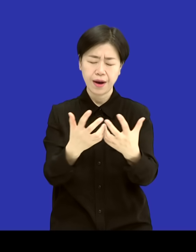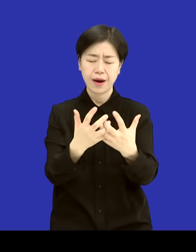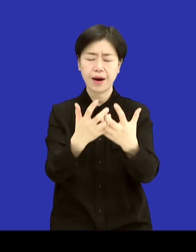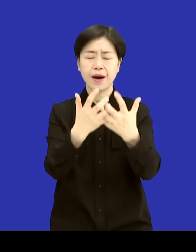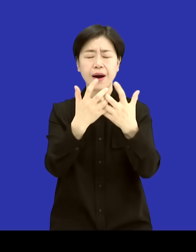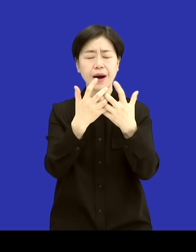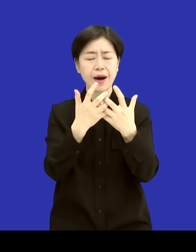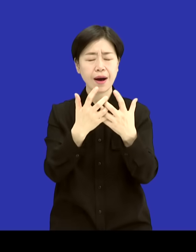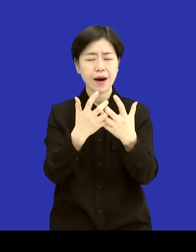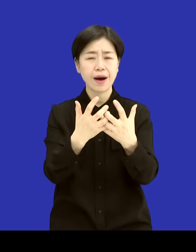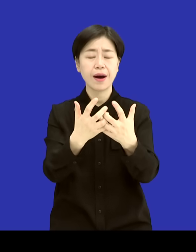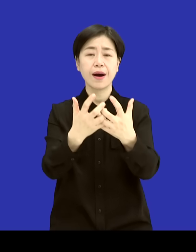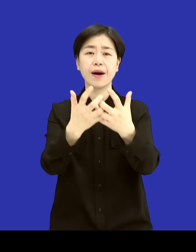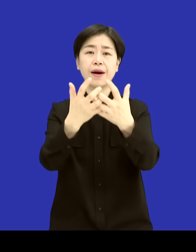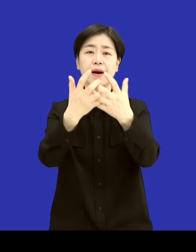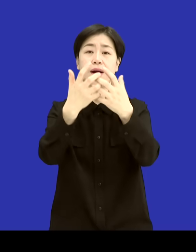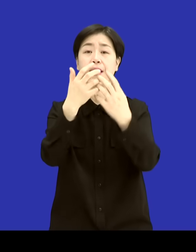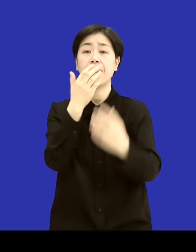fraternità.